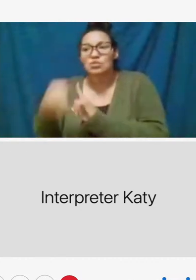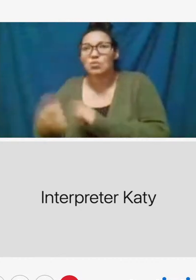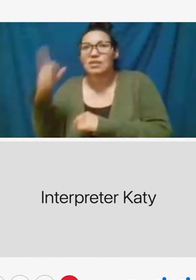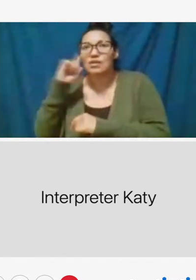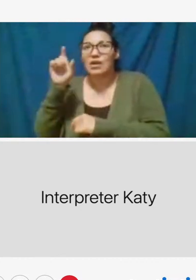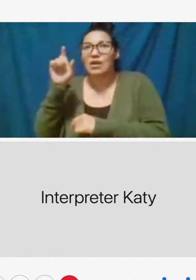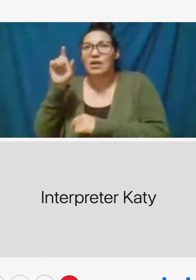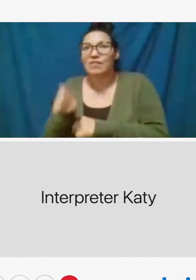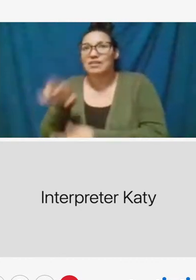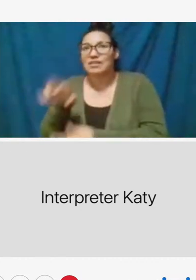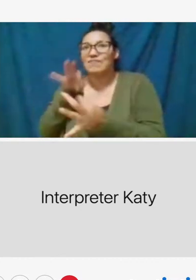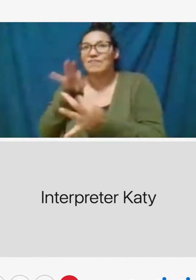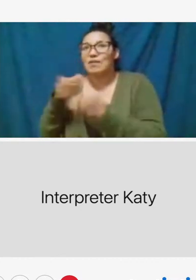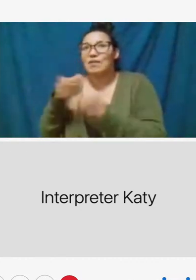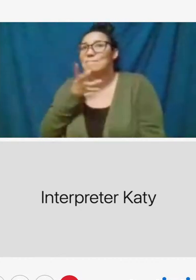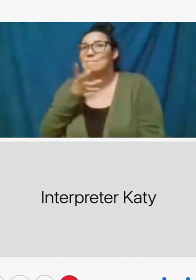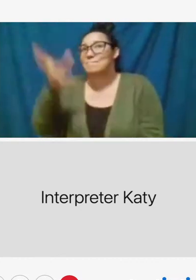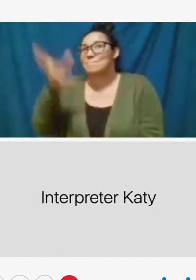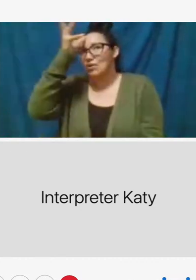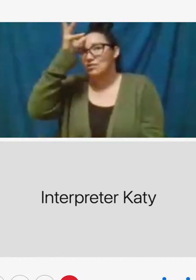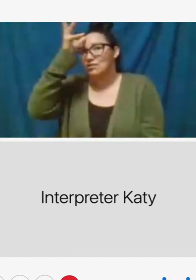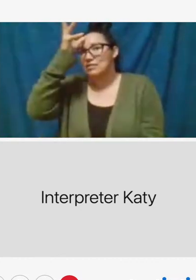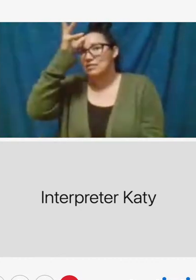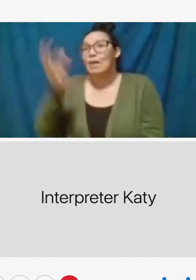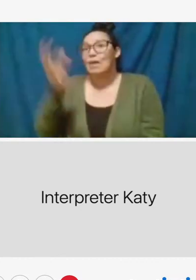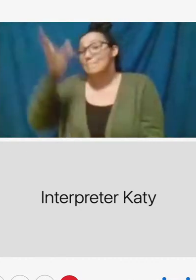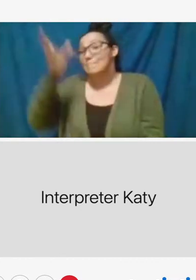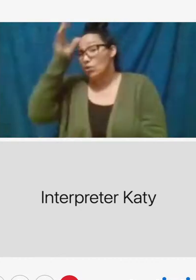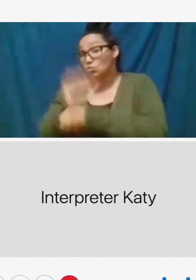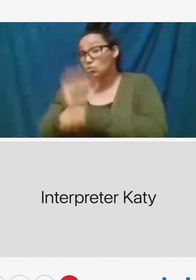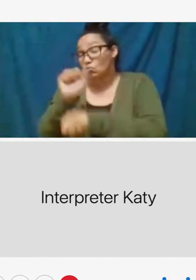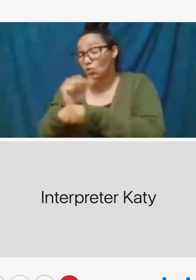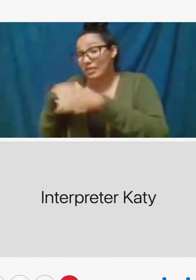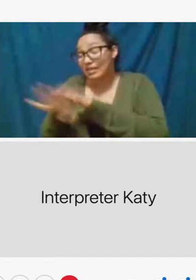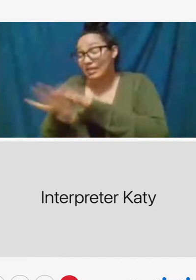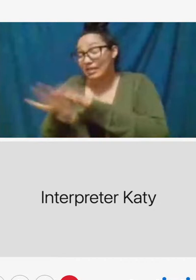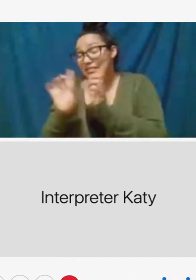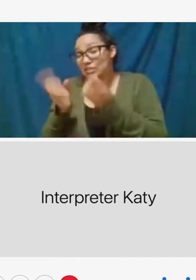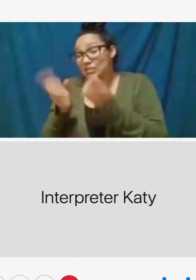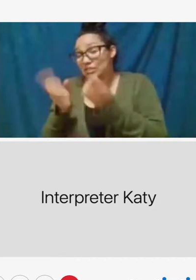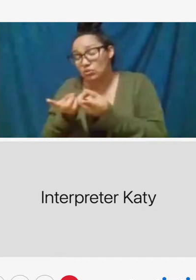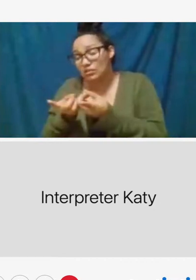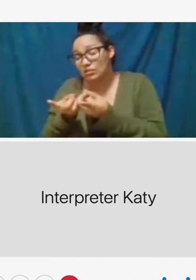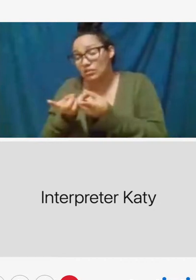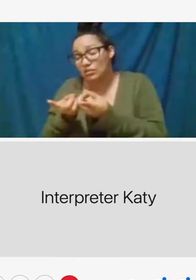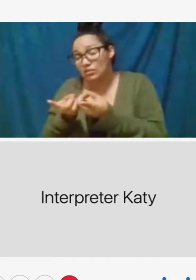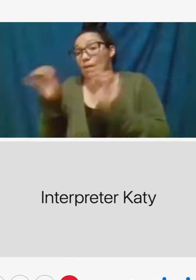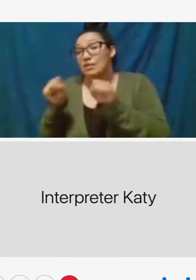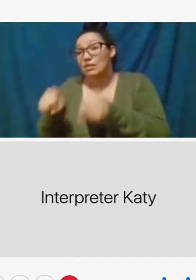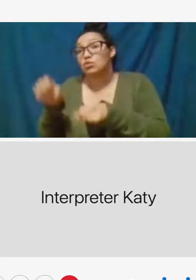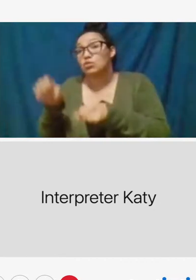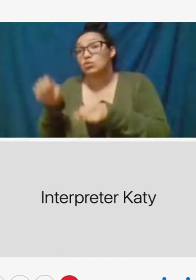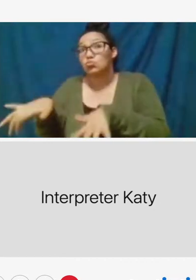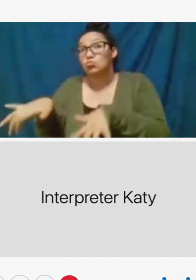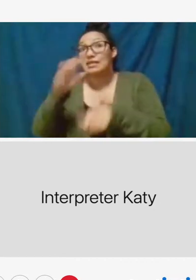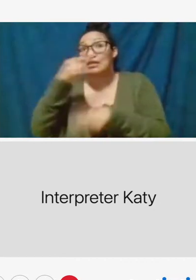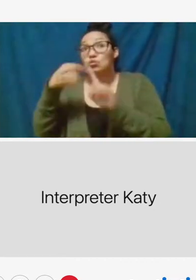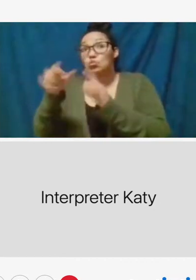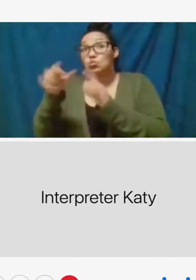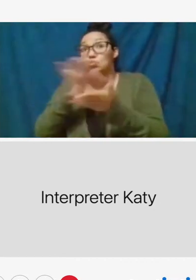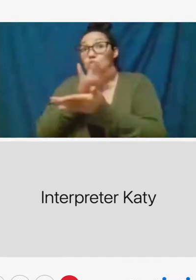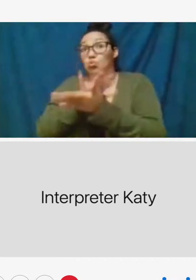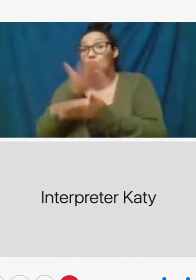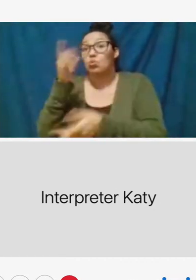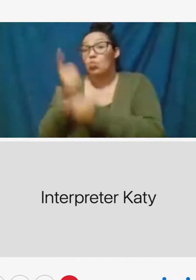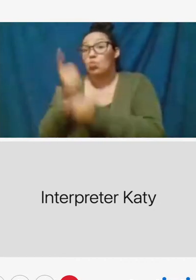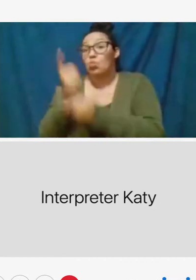parents parents work in our district um and their ability to get their kidss to school on time make sure they get